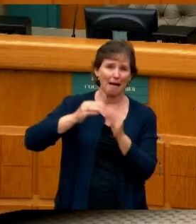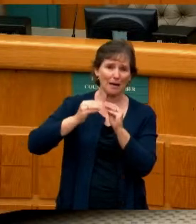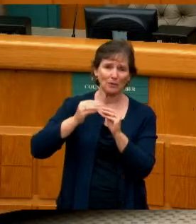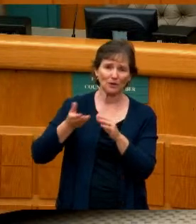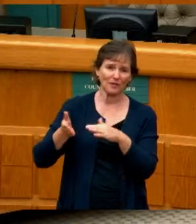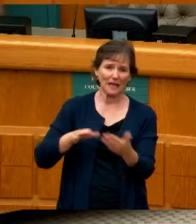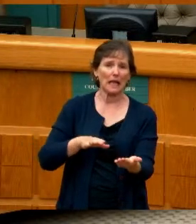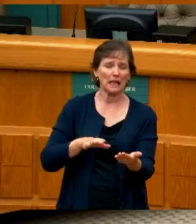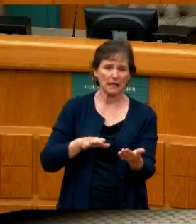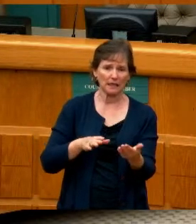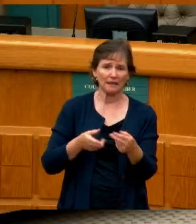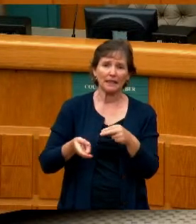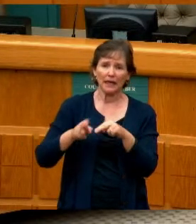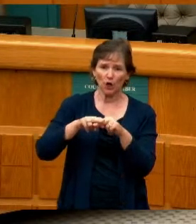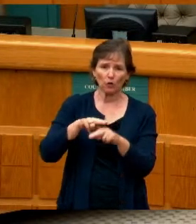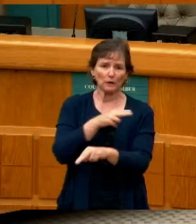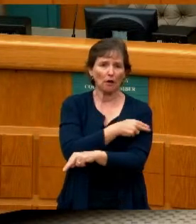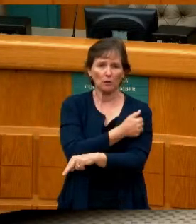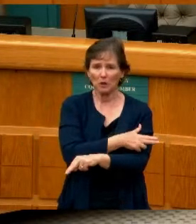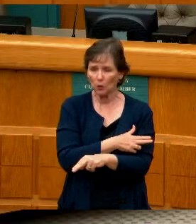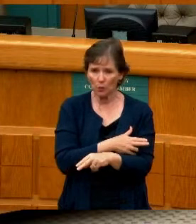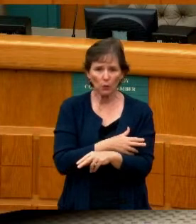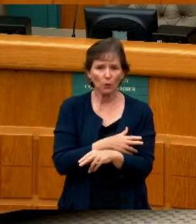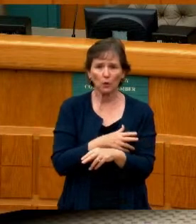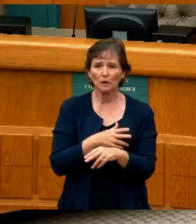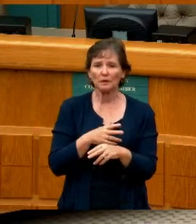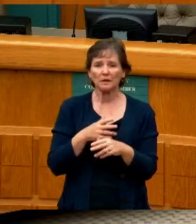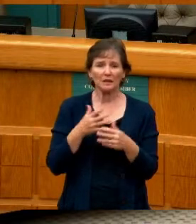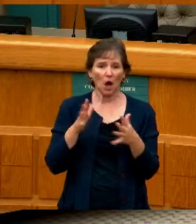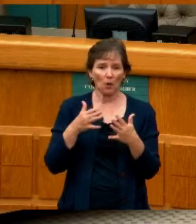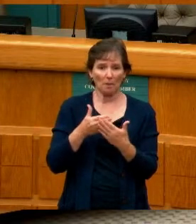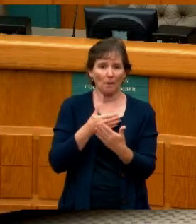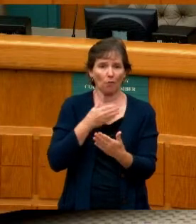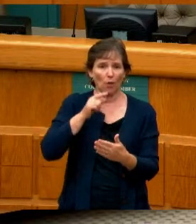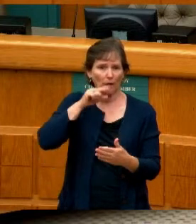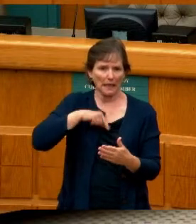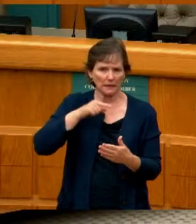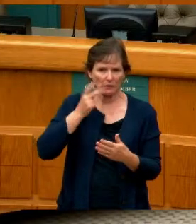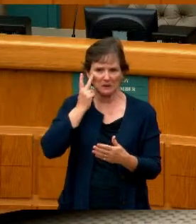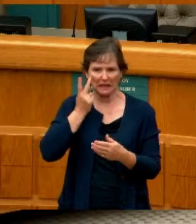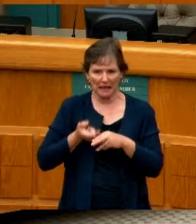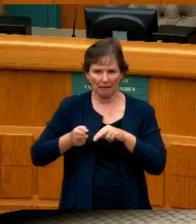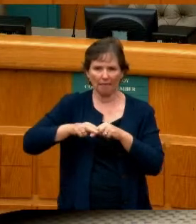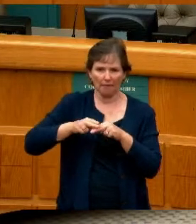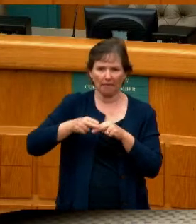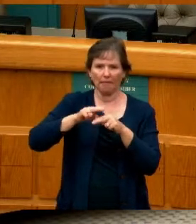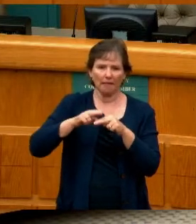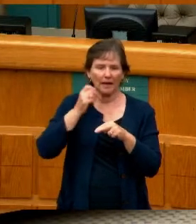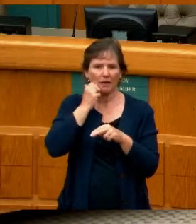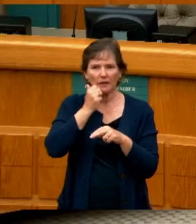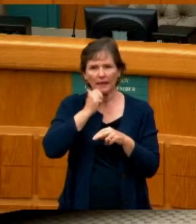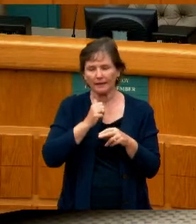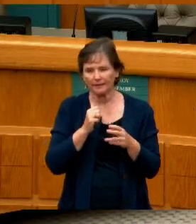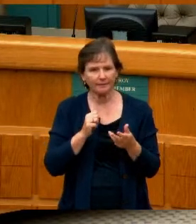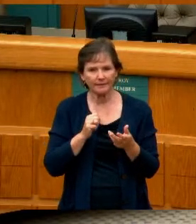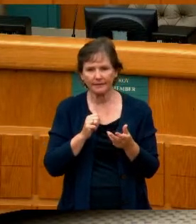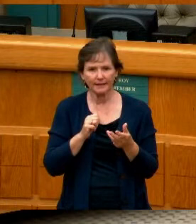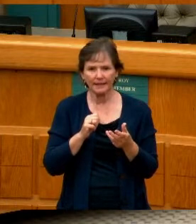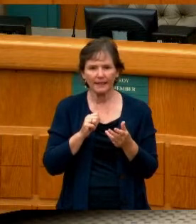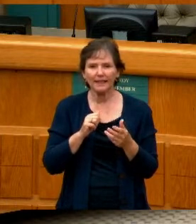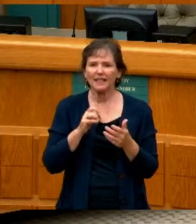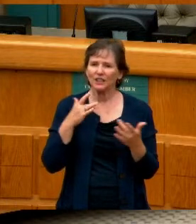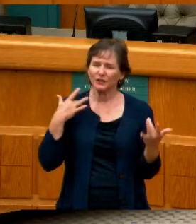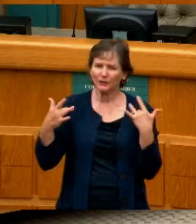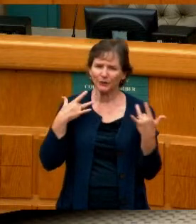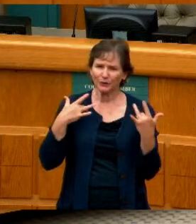of hospitalizations and deaths. As Thanksgiving approaches, we are already experiencing steady increases in our